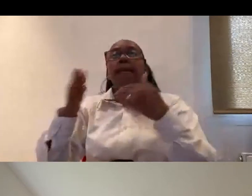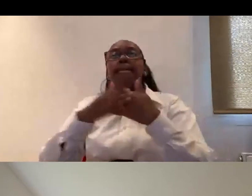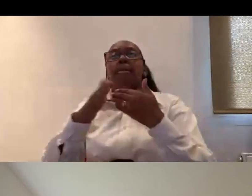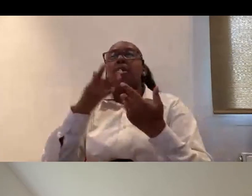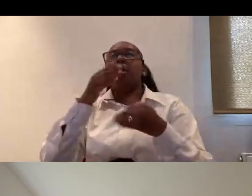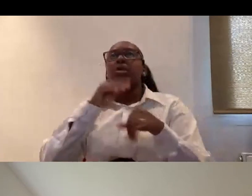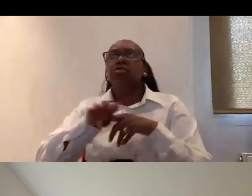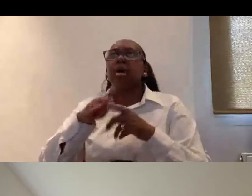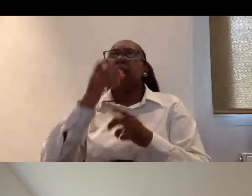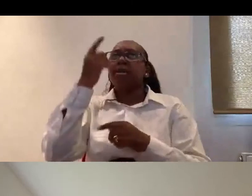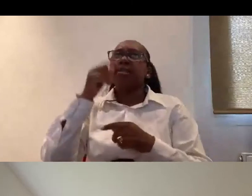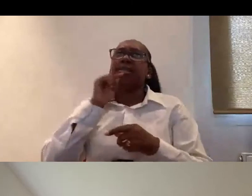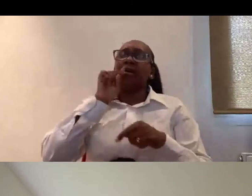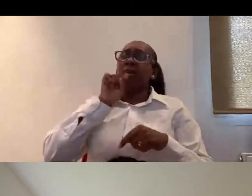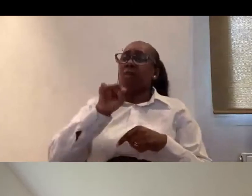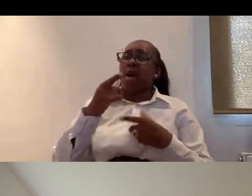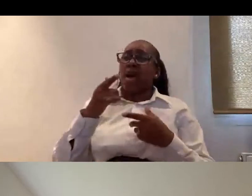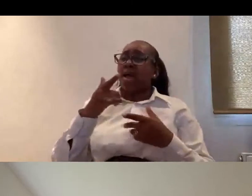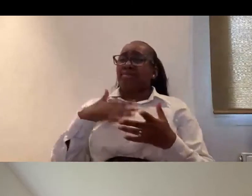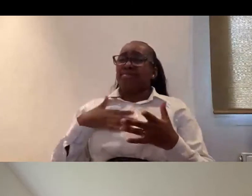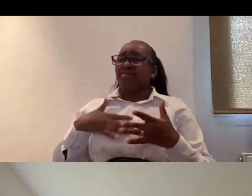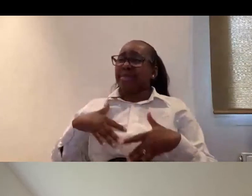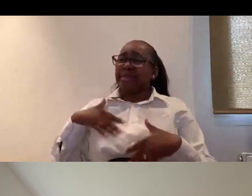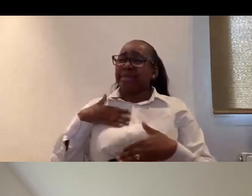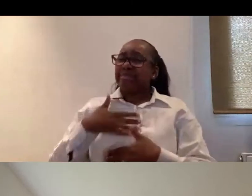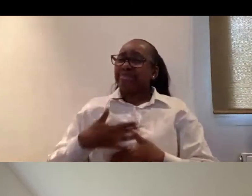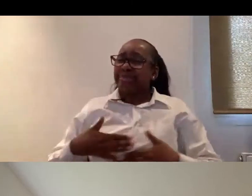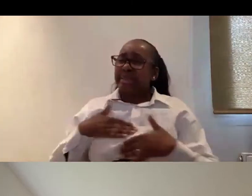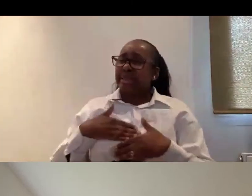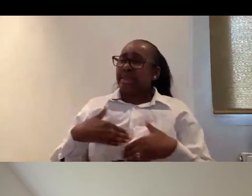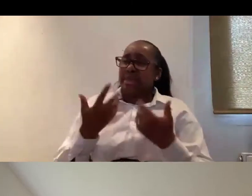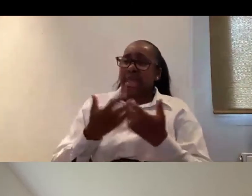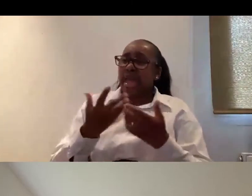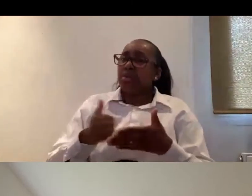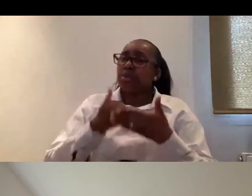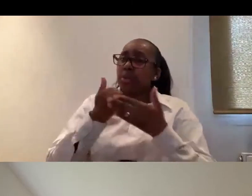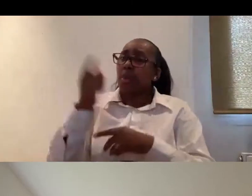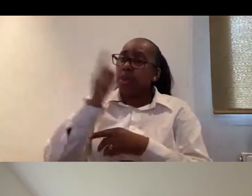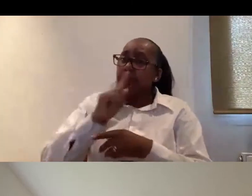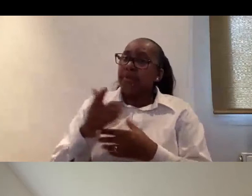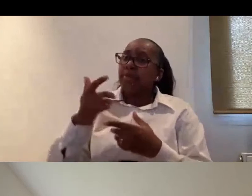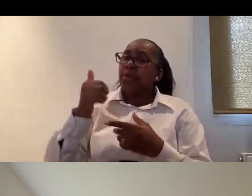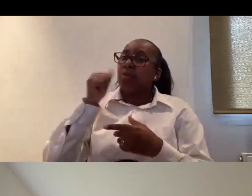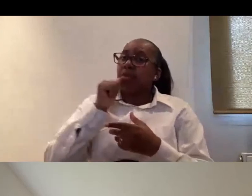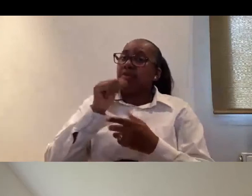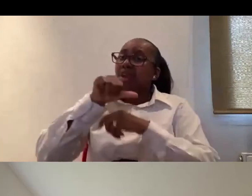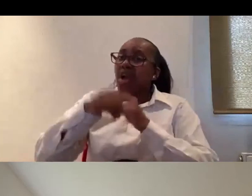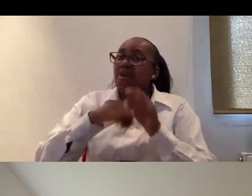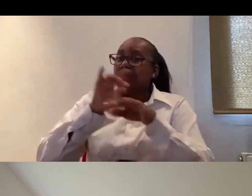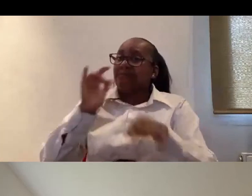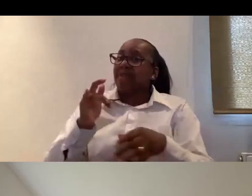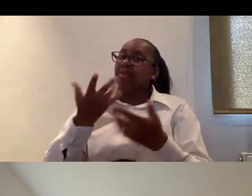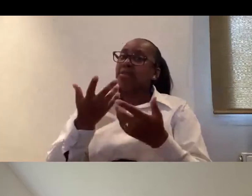try and understand why these symptoms occur and work out how we can help support people with long COVID as best as we possibly can. But